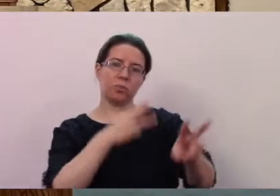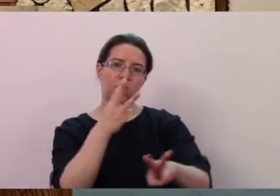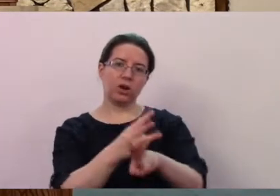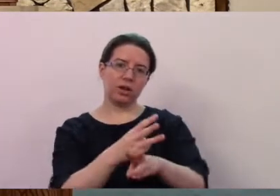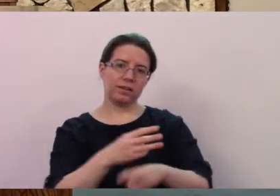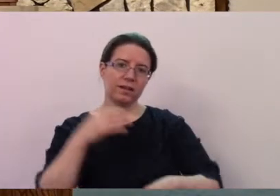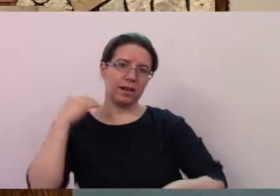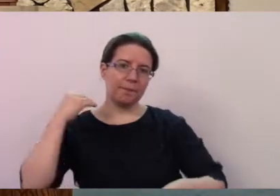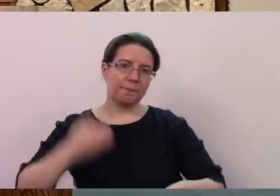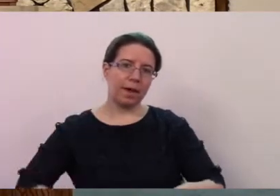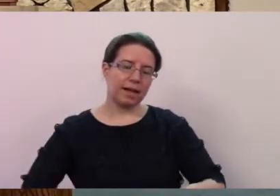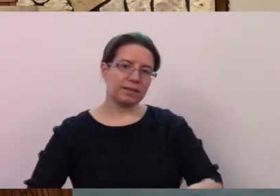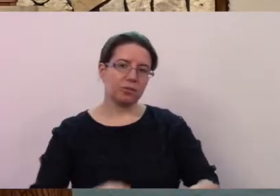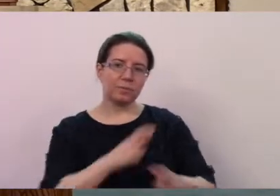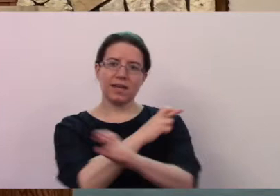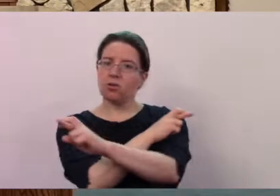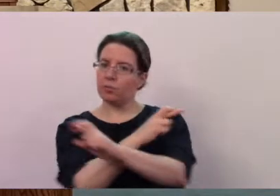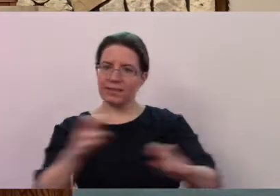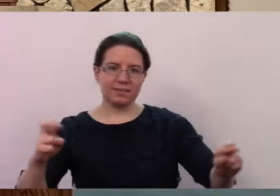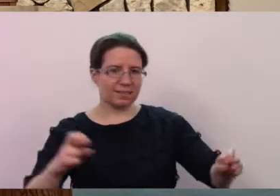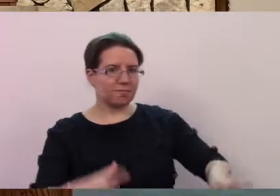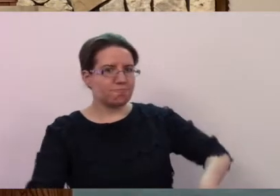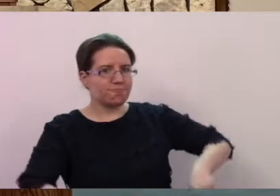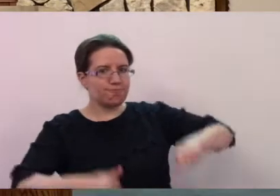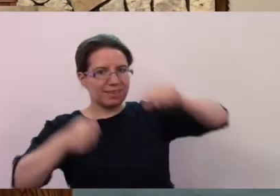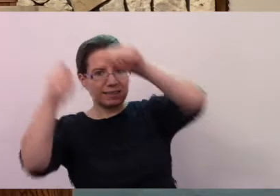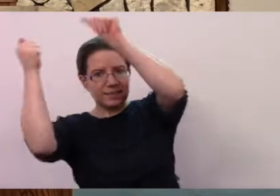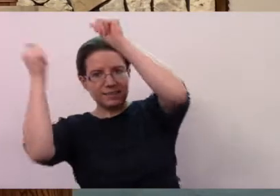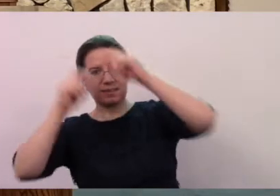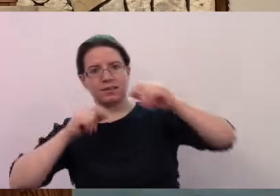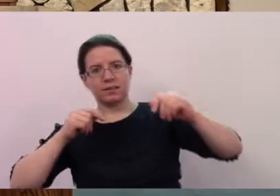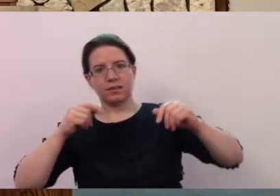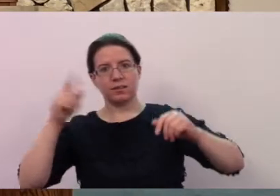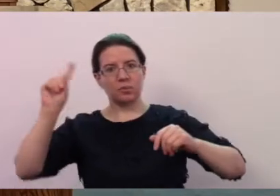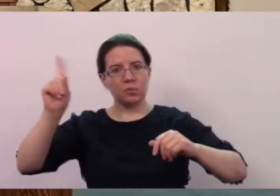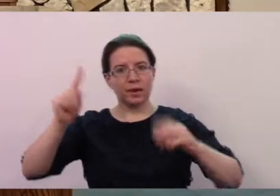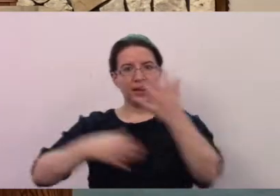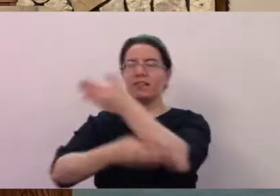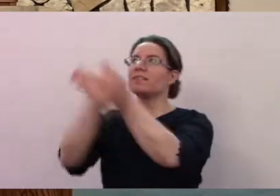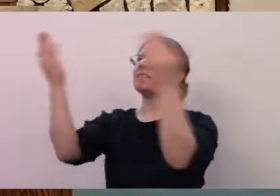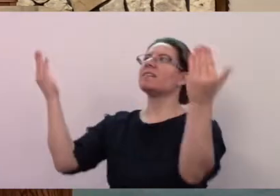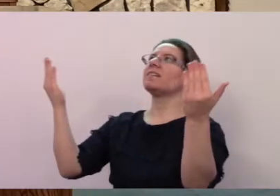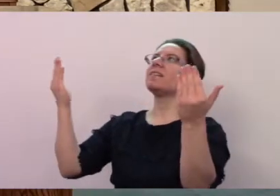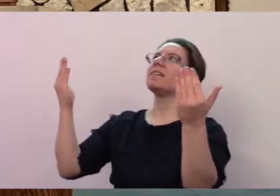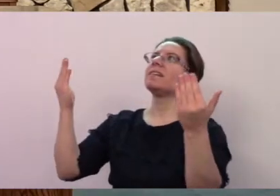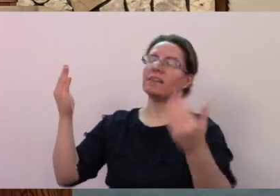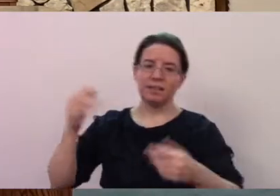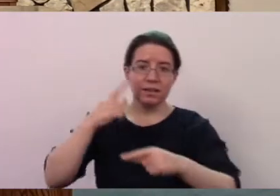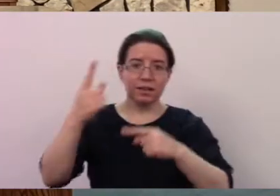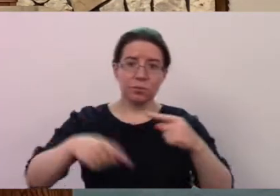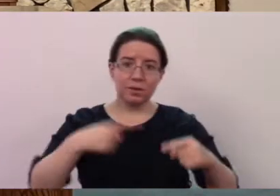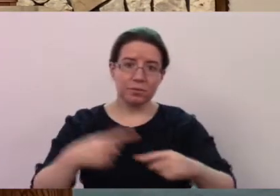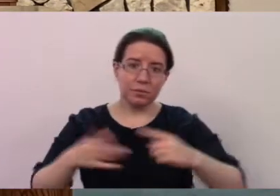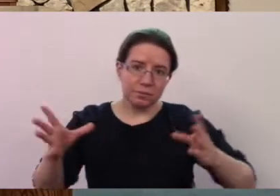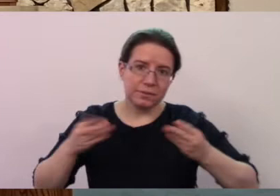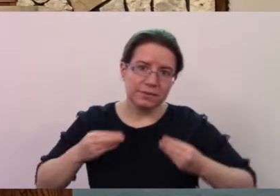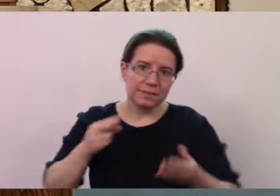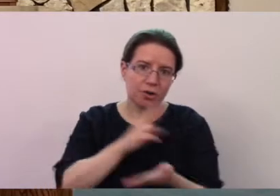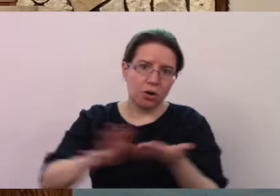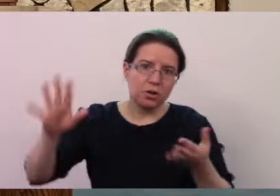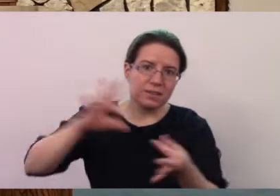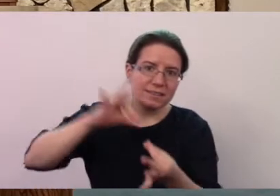be redeemed. Hallelujah. We've got the seal of redemption on us when we receive the Holy